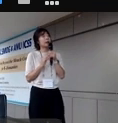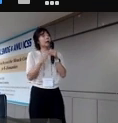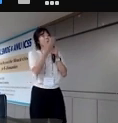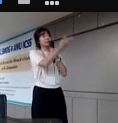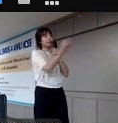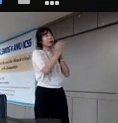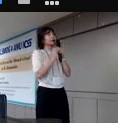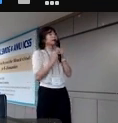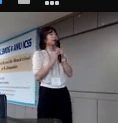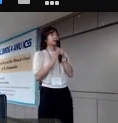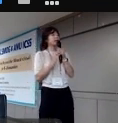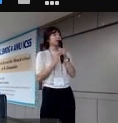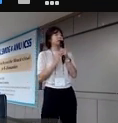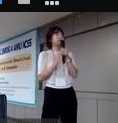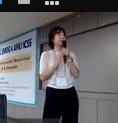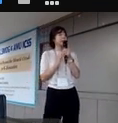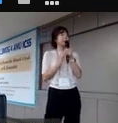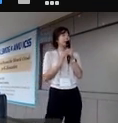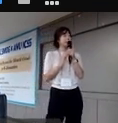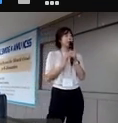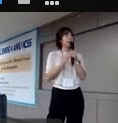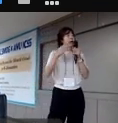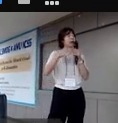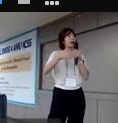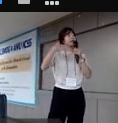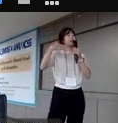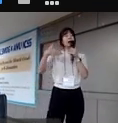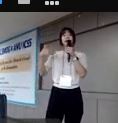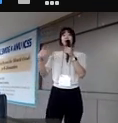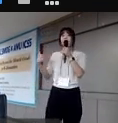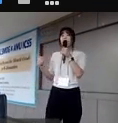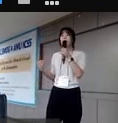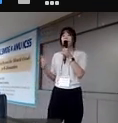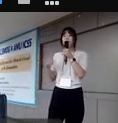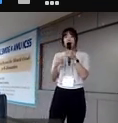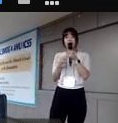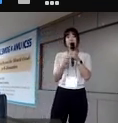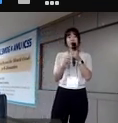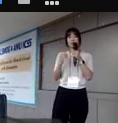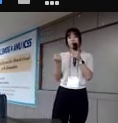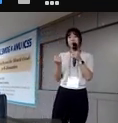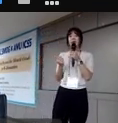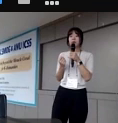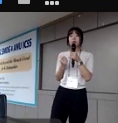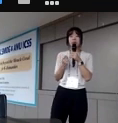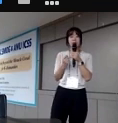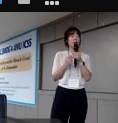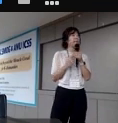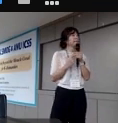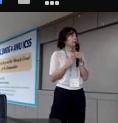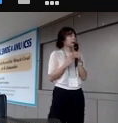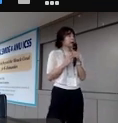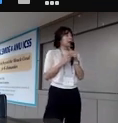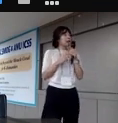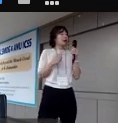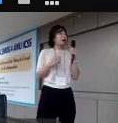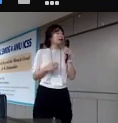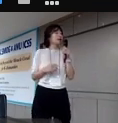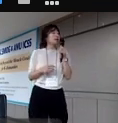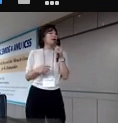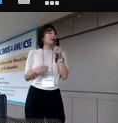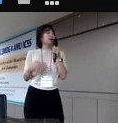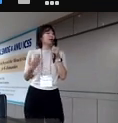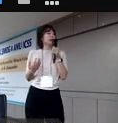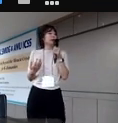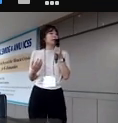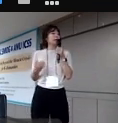optionality is pragmatically licensed for disambiguation and have found a lot of parallels in spoken languages as well. The analysis